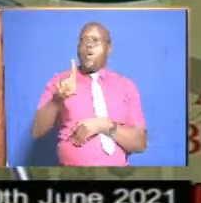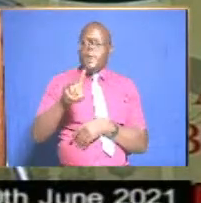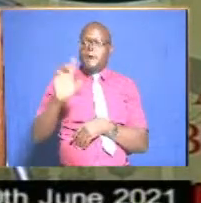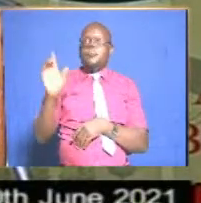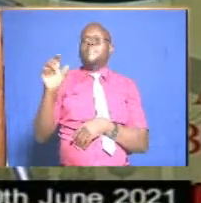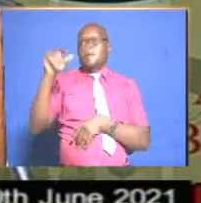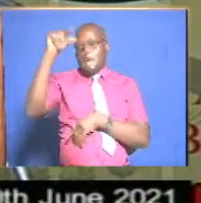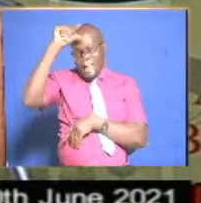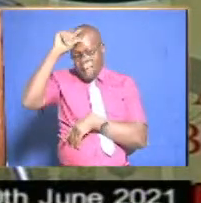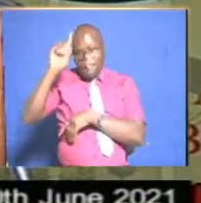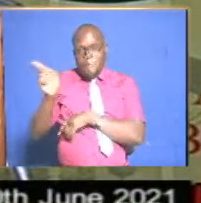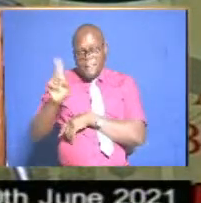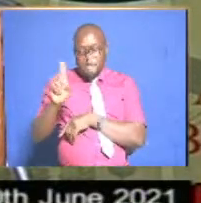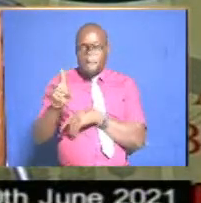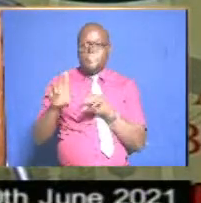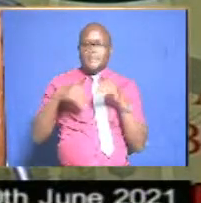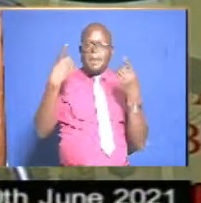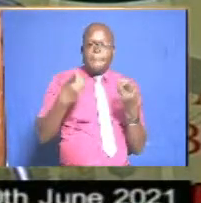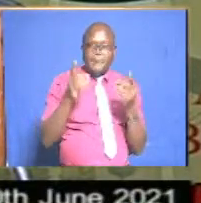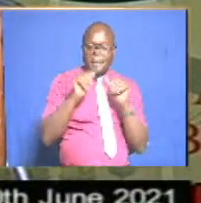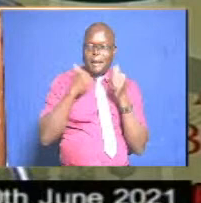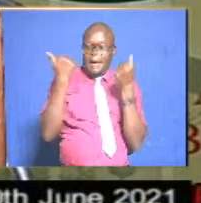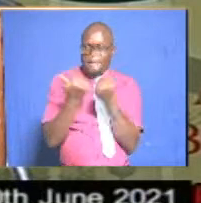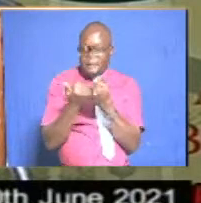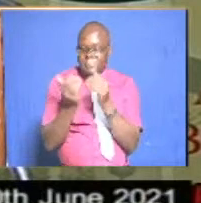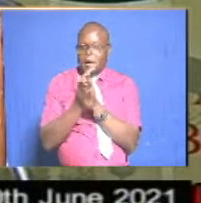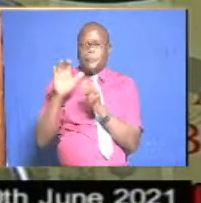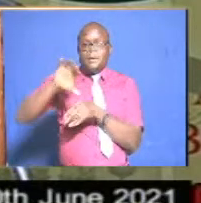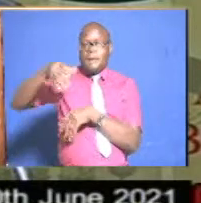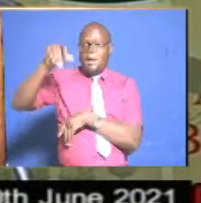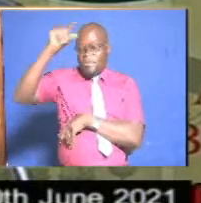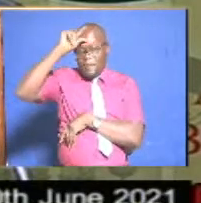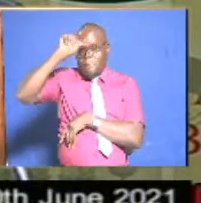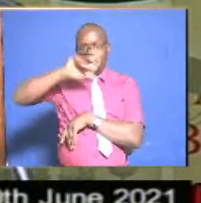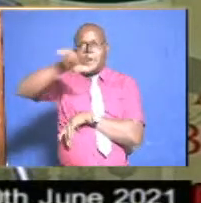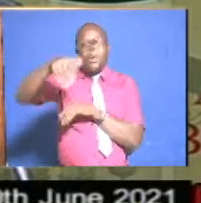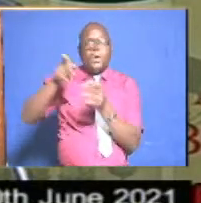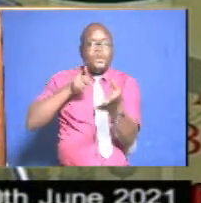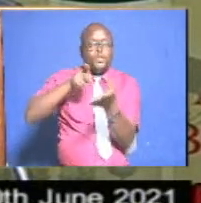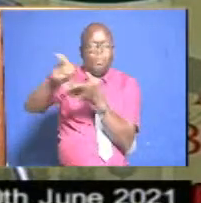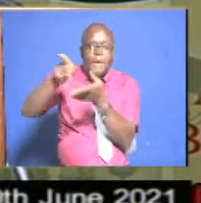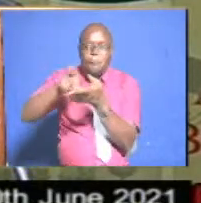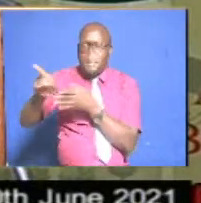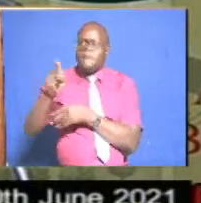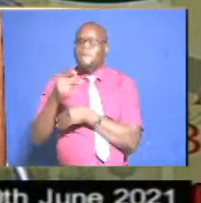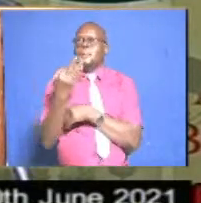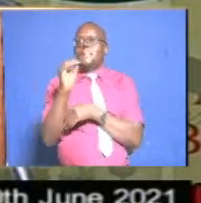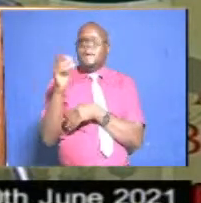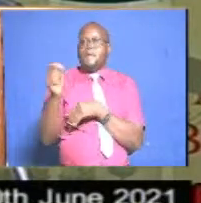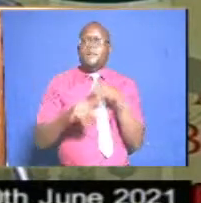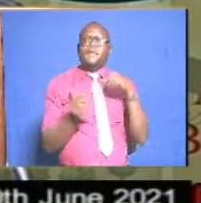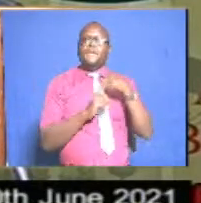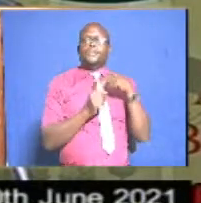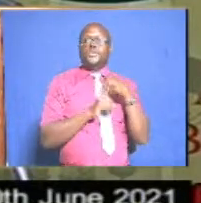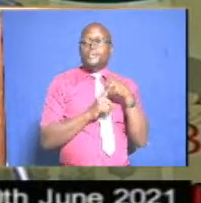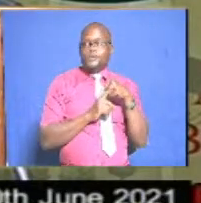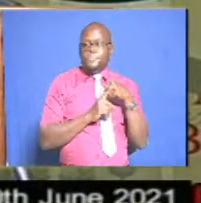ministries, departments and agencies, and the county governments to clear all their pending bills by